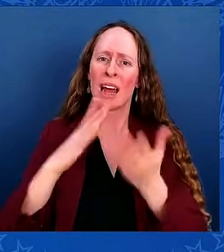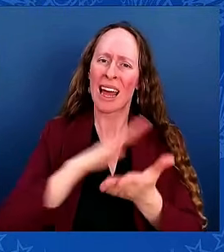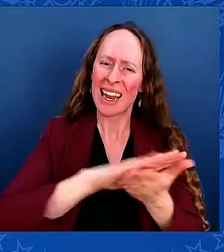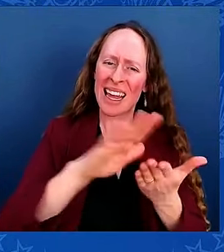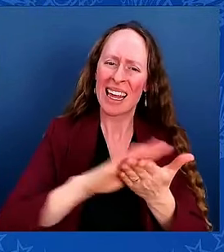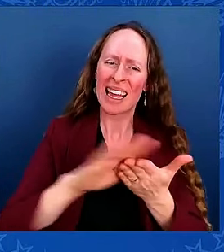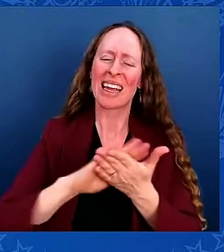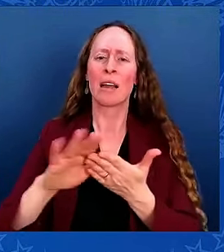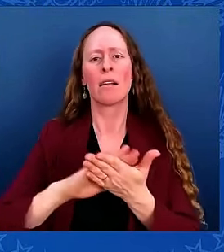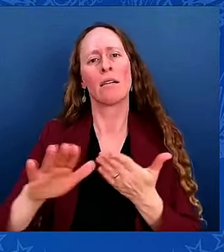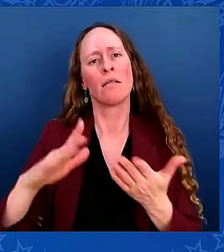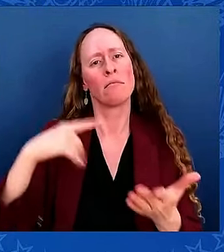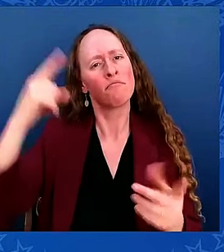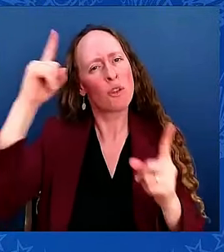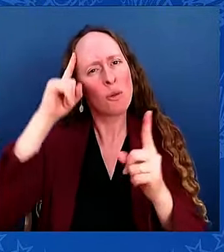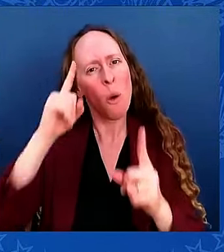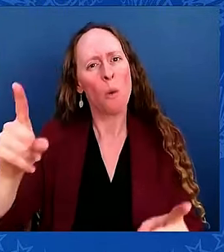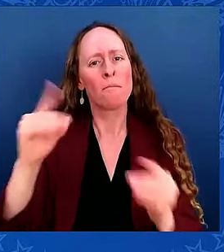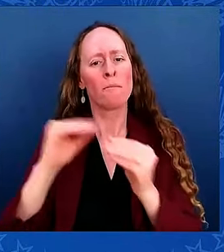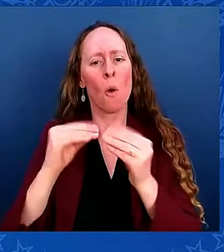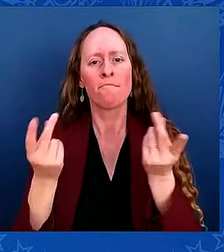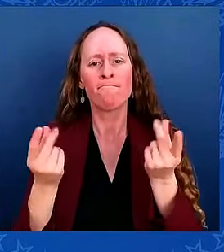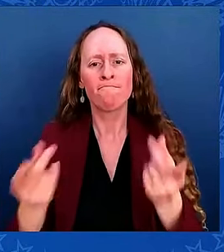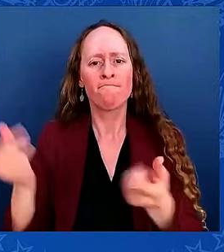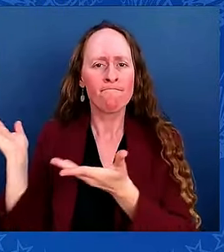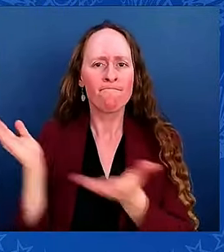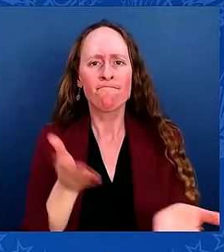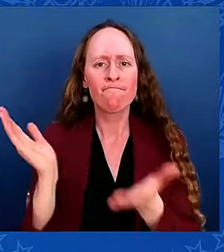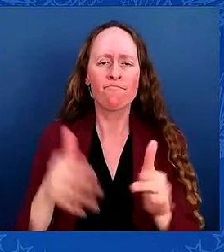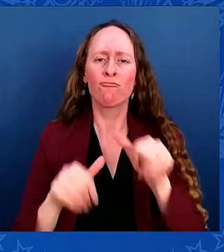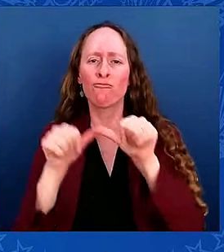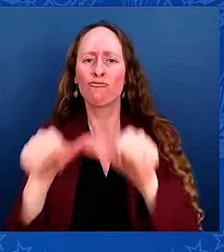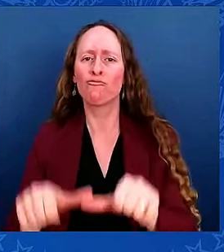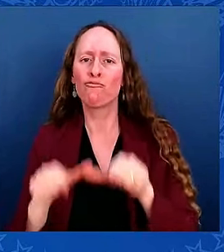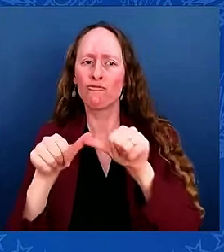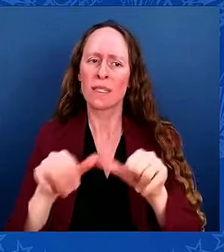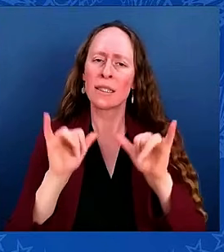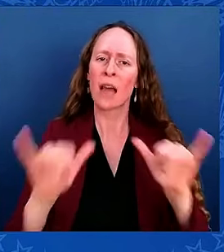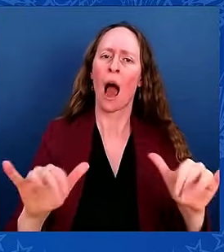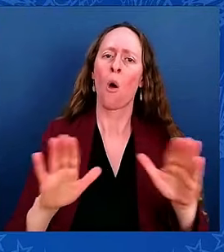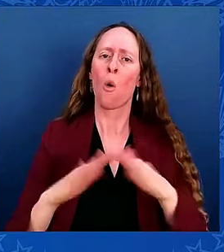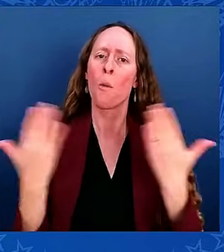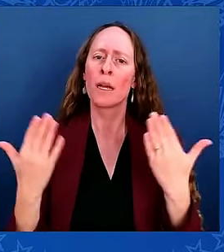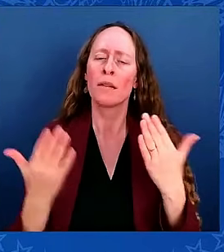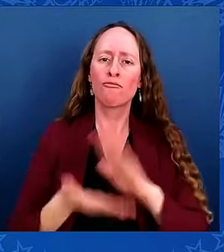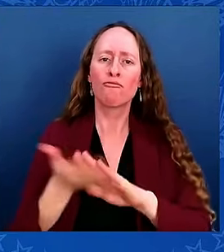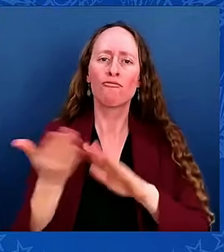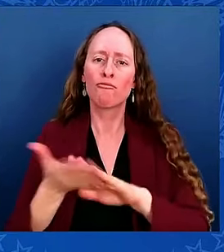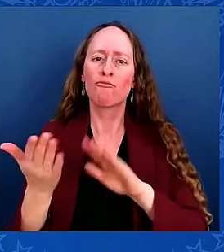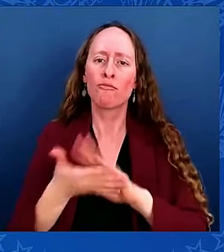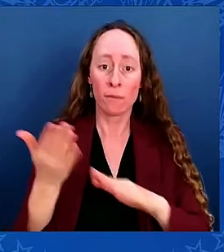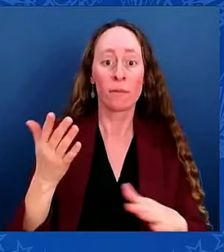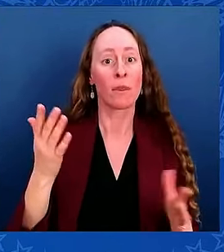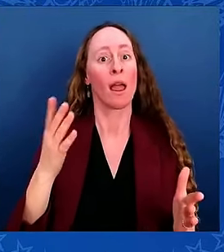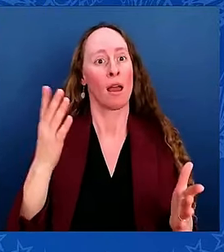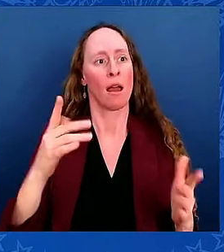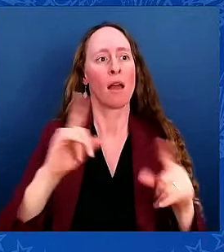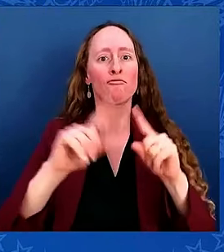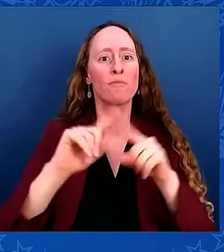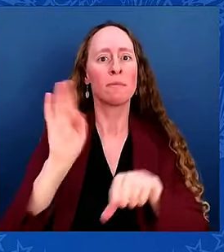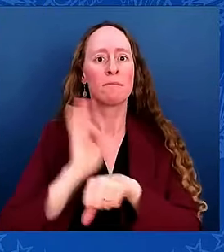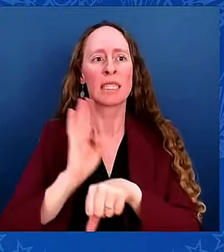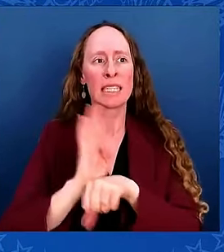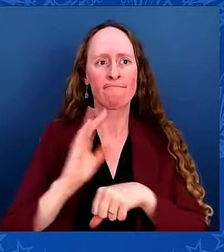America businesses more competitive, and keep consumer prices down while slashing carbon pollution and support an